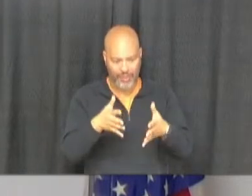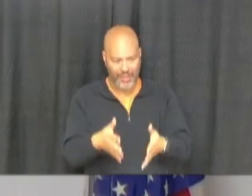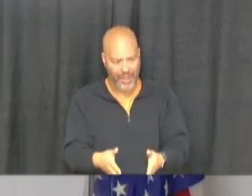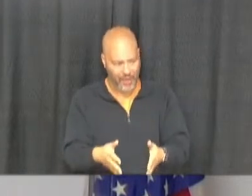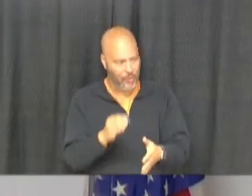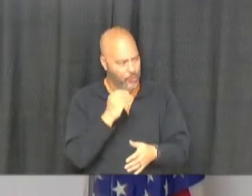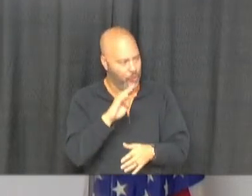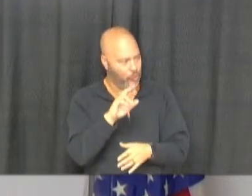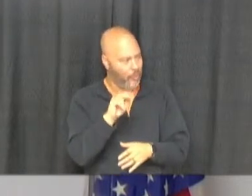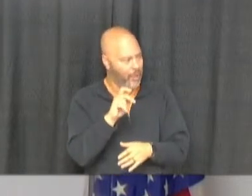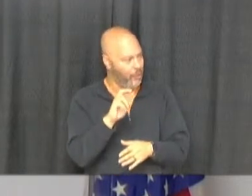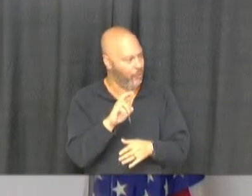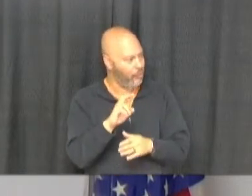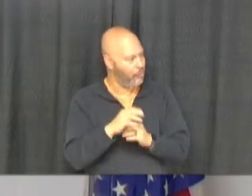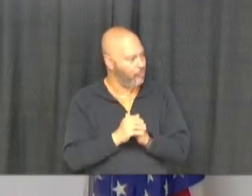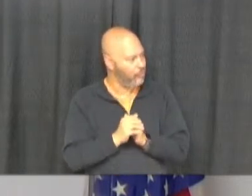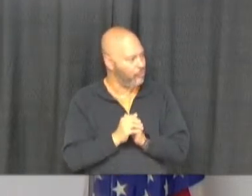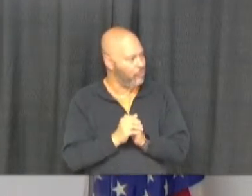Mr. Baker's looking at me.